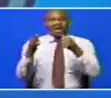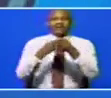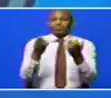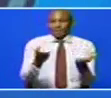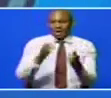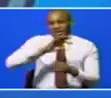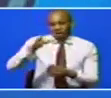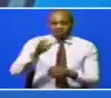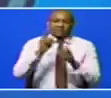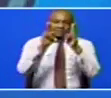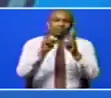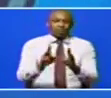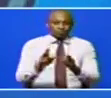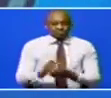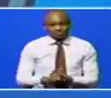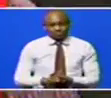katika kaunti ya Kisumu.